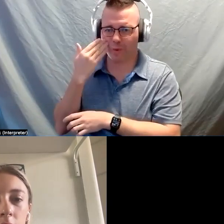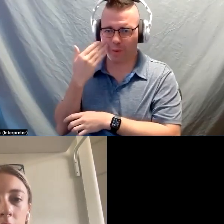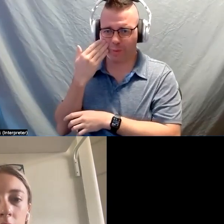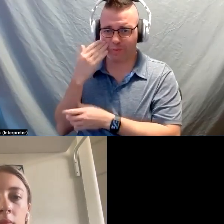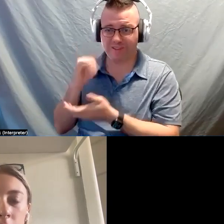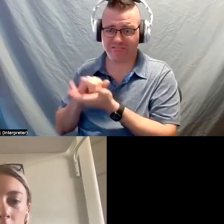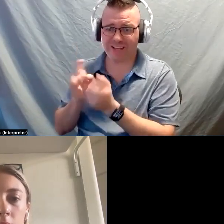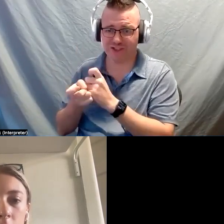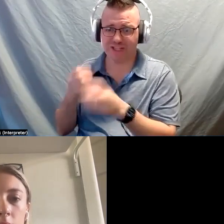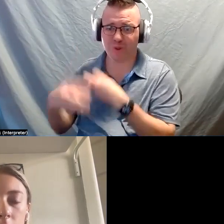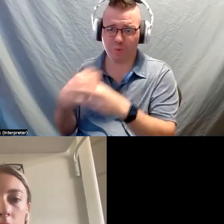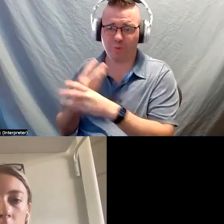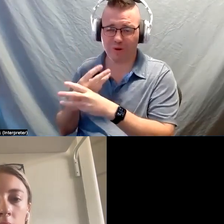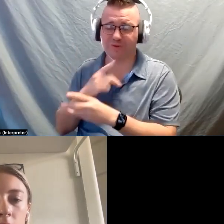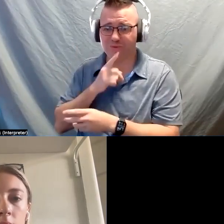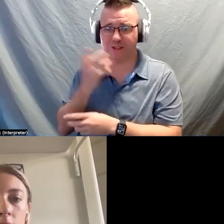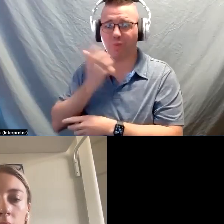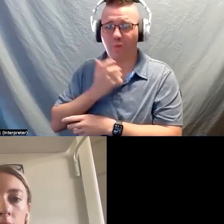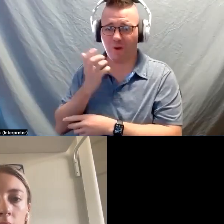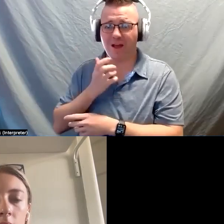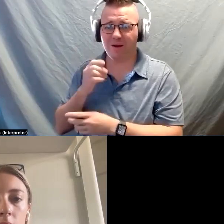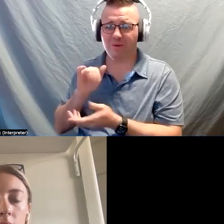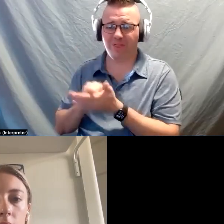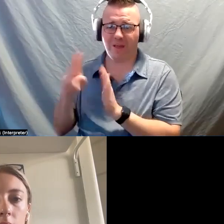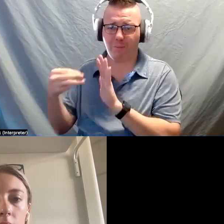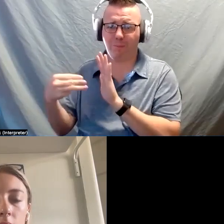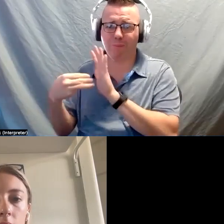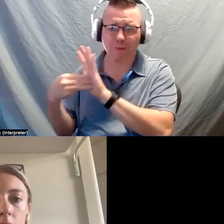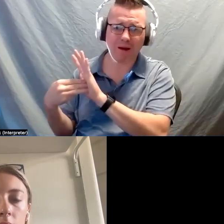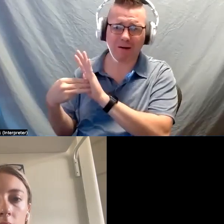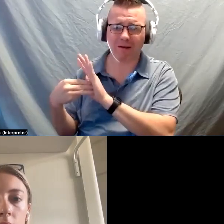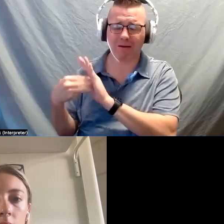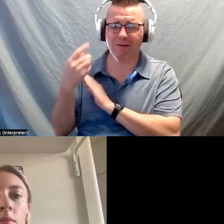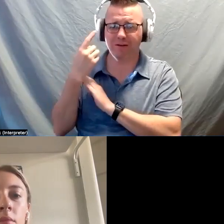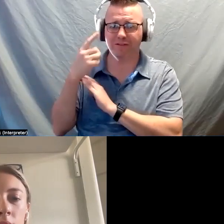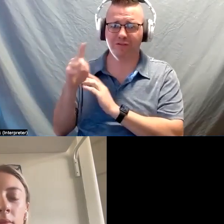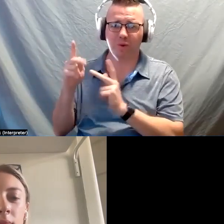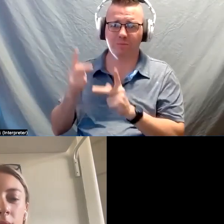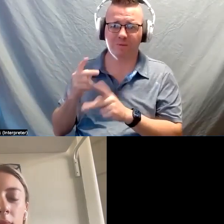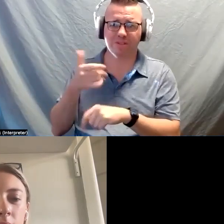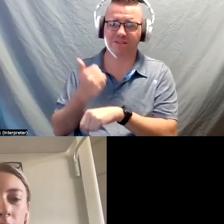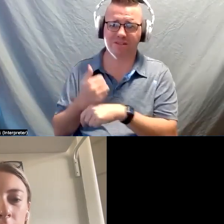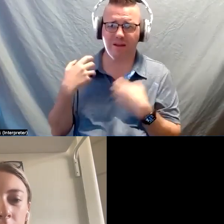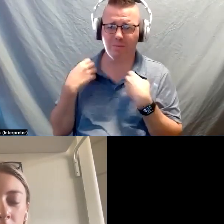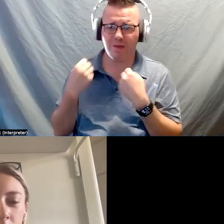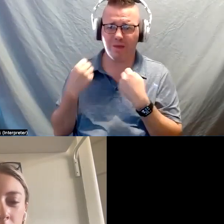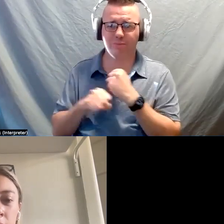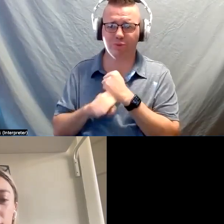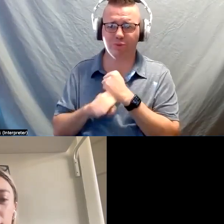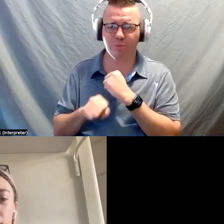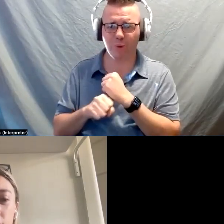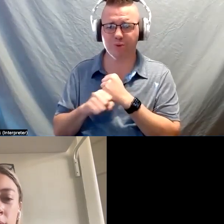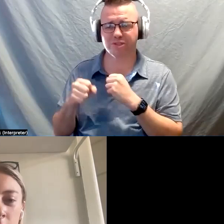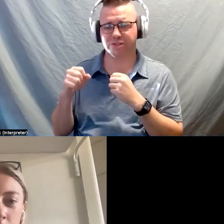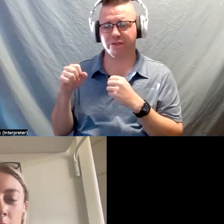which changed the world, and it really did. It became the model for people setting up health promotion campaigns all